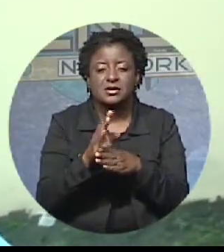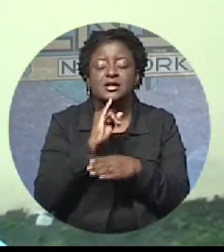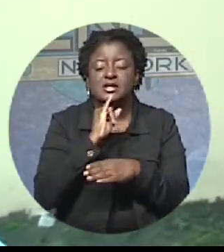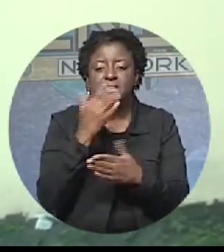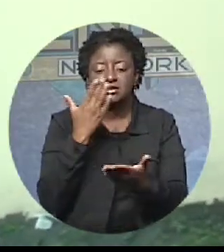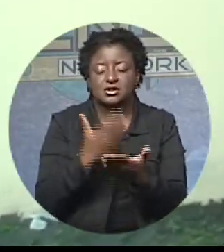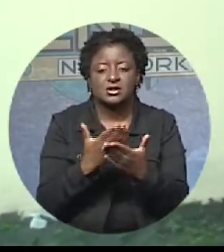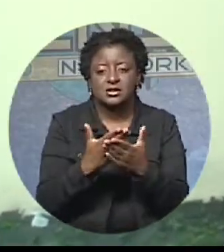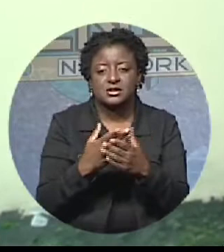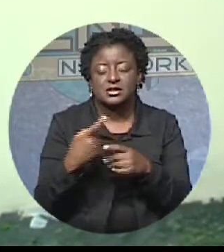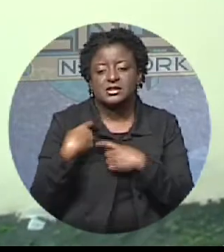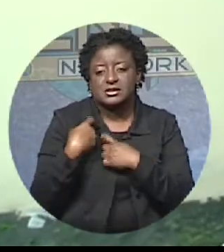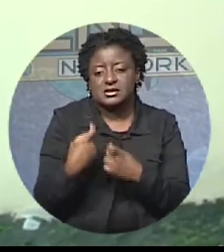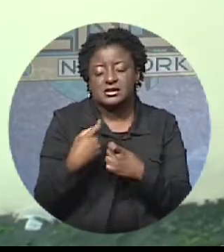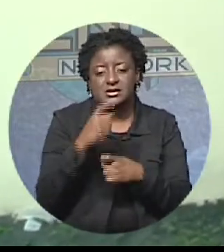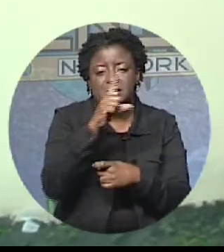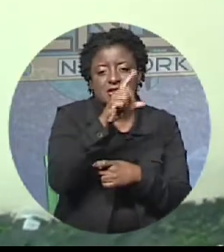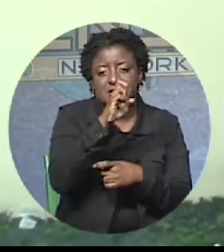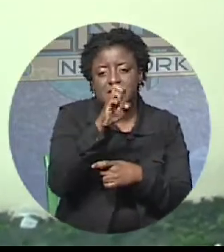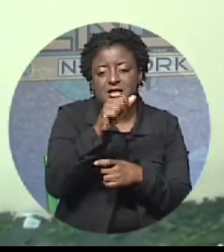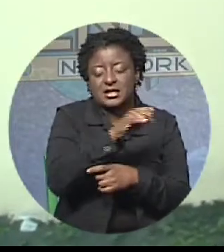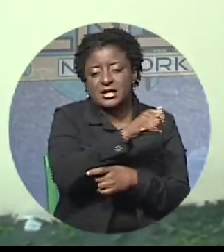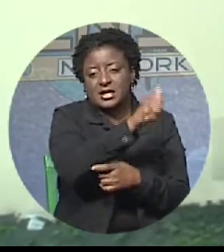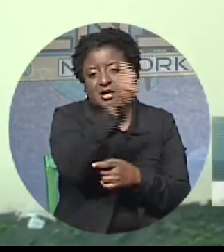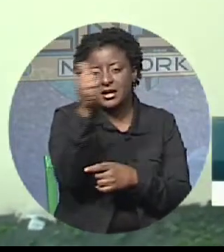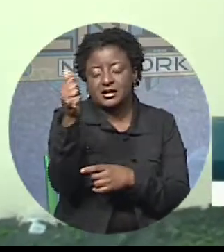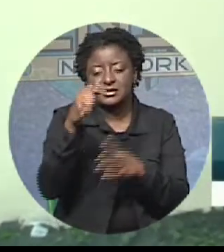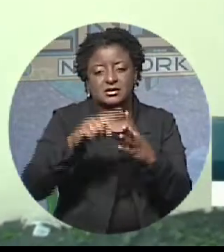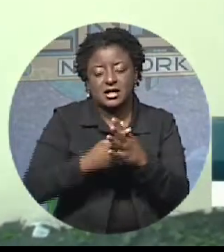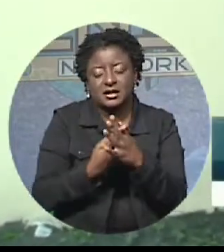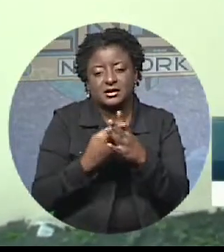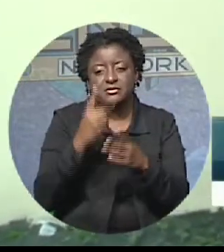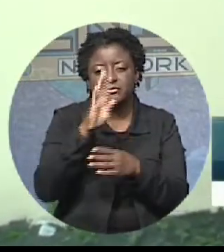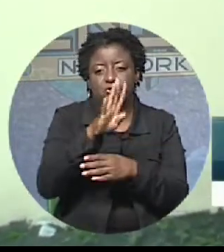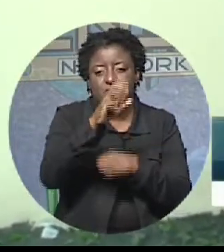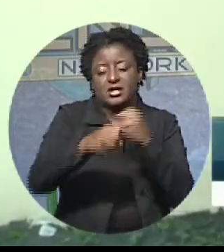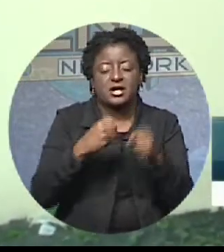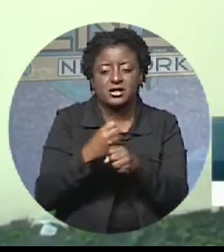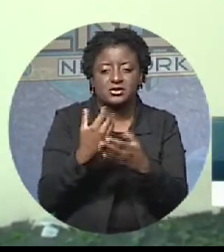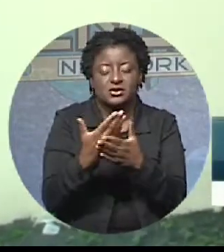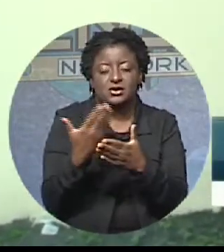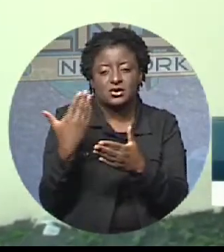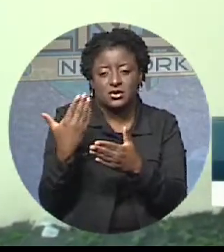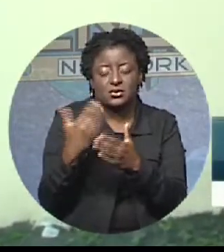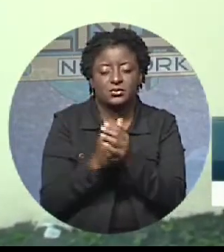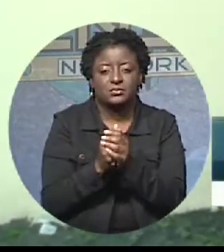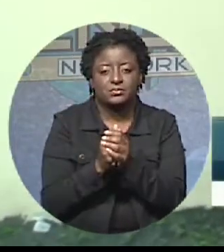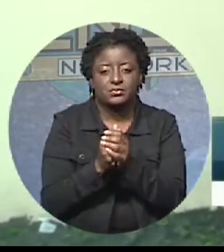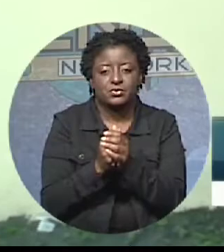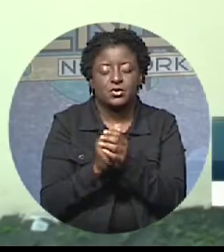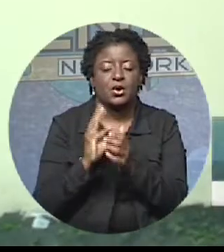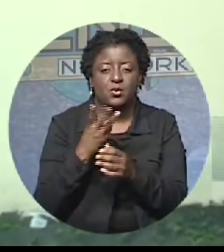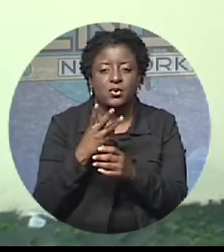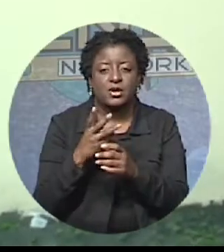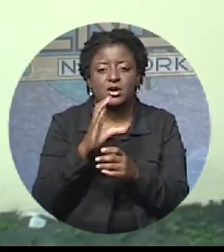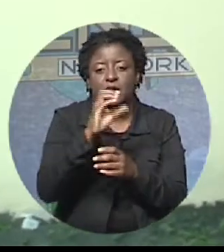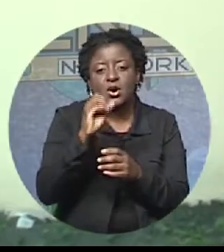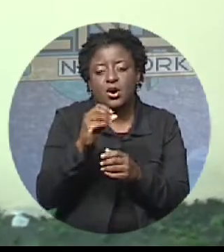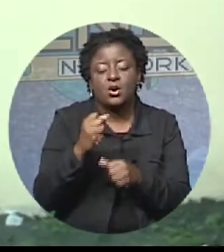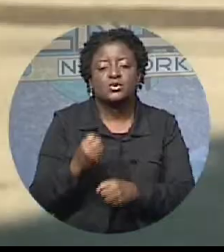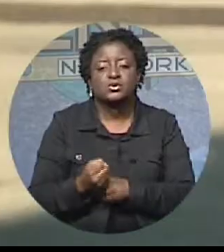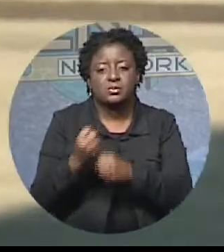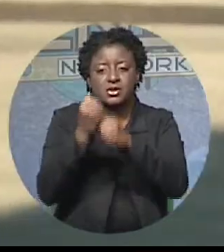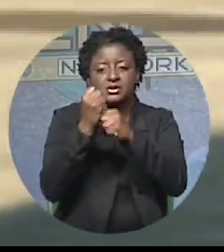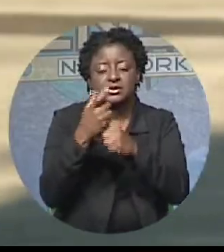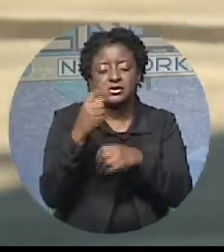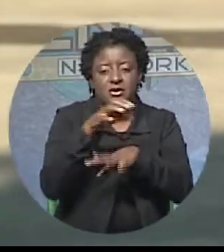came in here, which is about 4 years ago, we have co-sponsored the Crab Fest event, and we have worked closely with the committee, and it has been